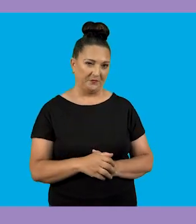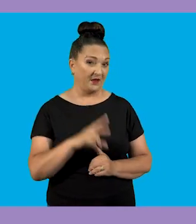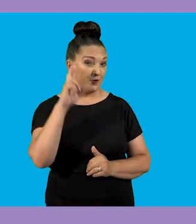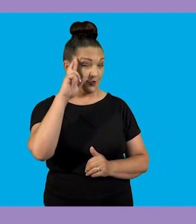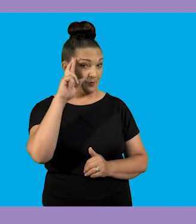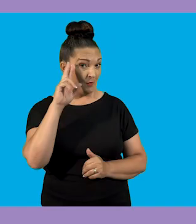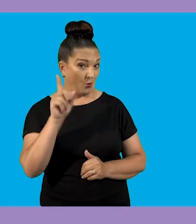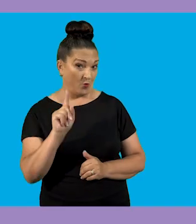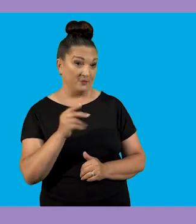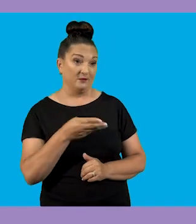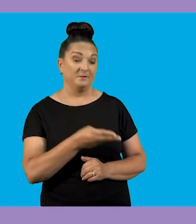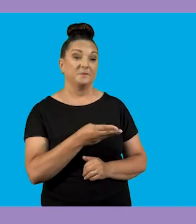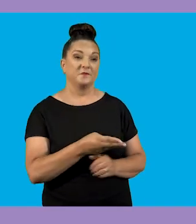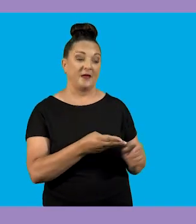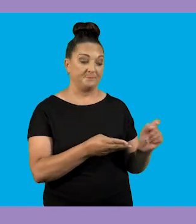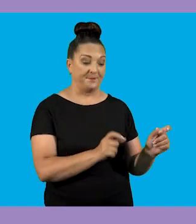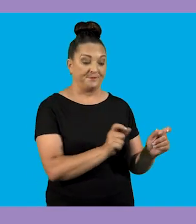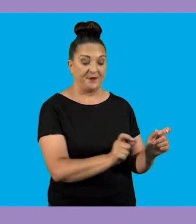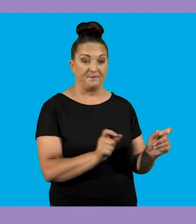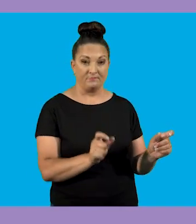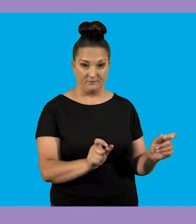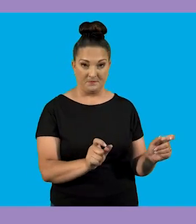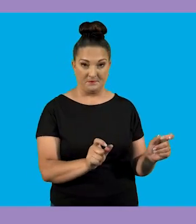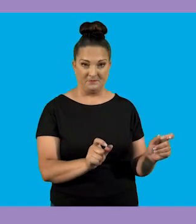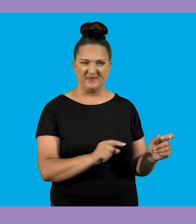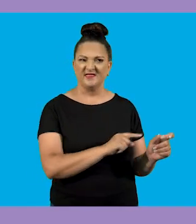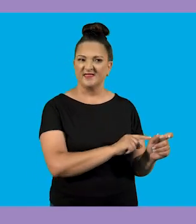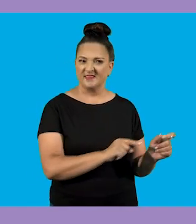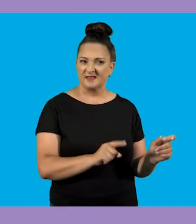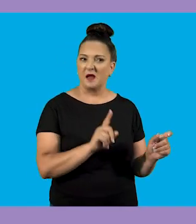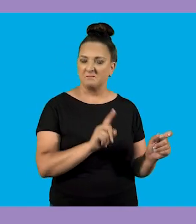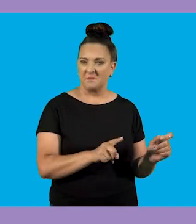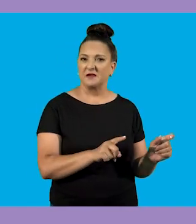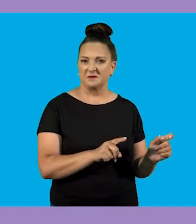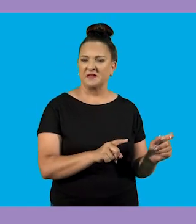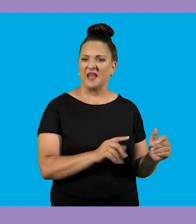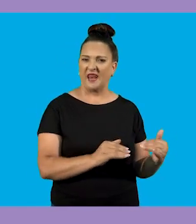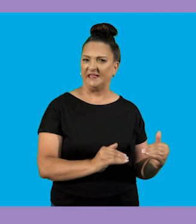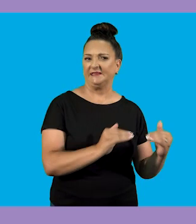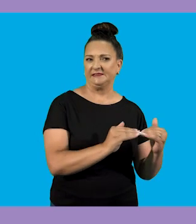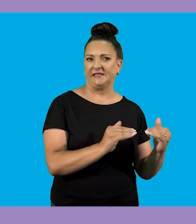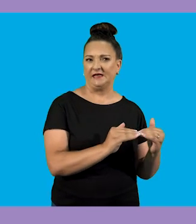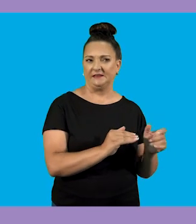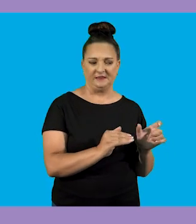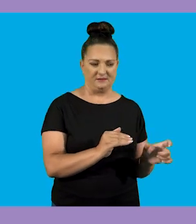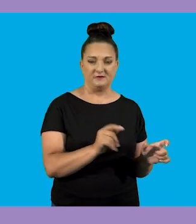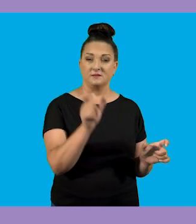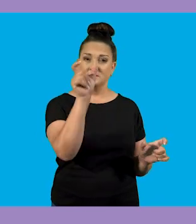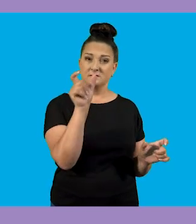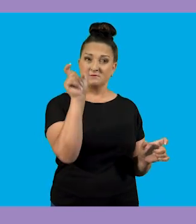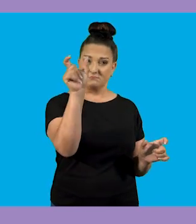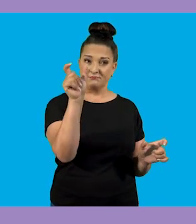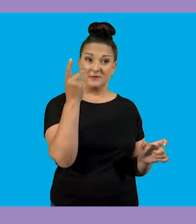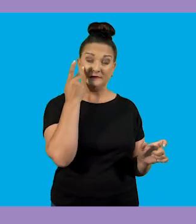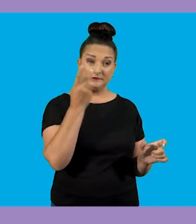properly, that trinomial has to be in standard form. So can you see the form that we've placed it in up here? That is x